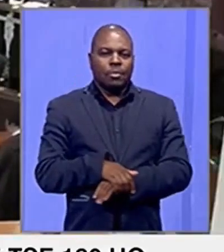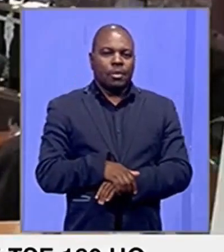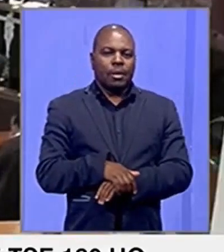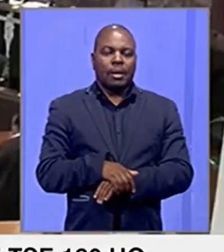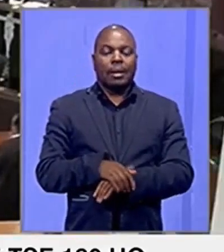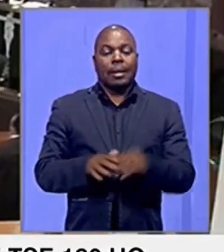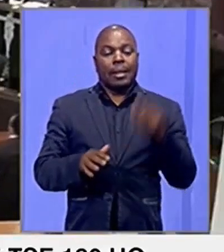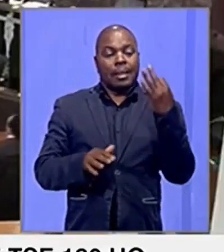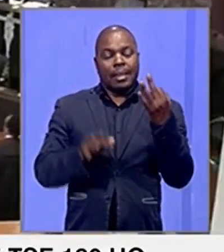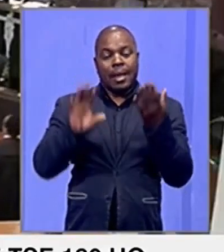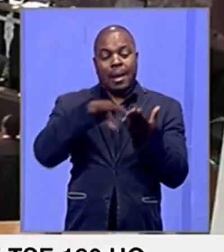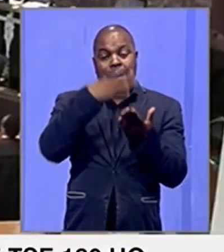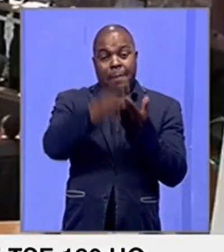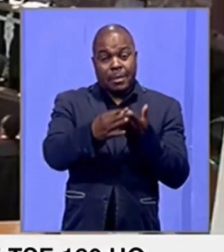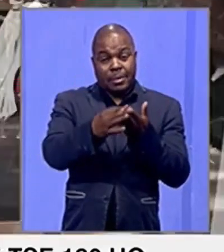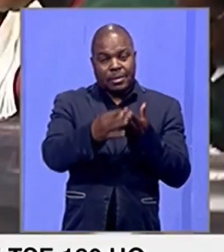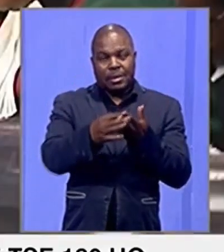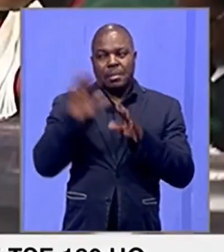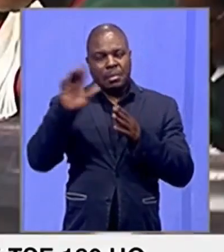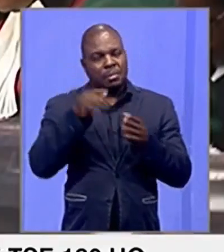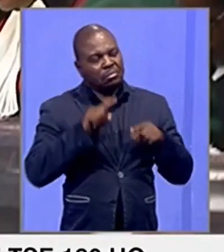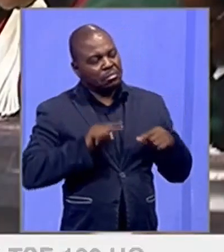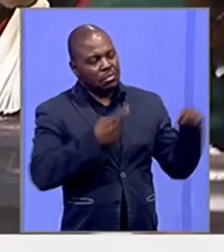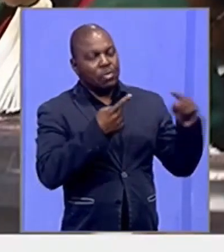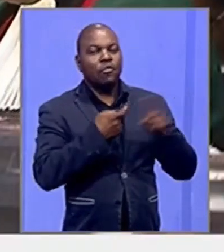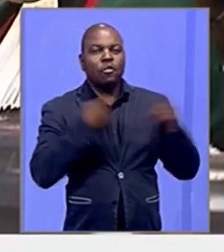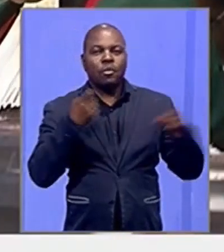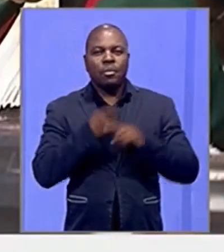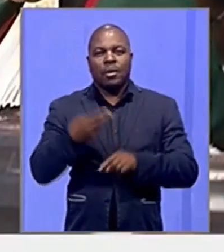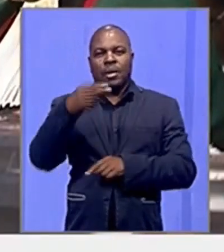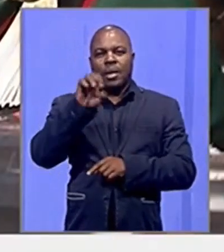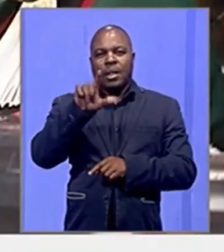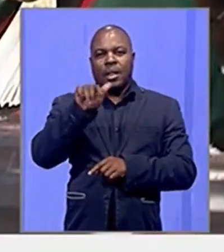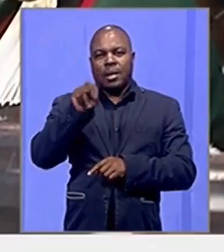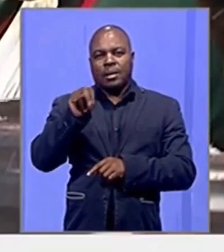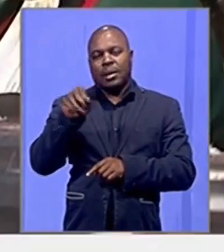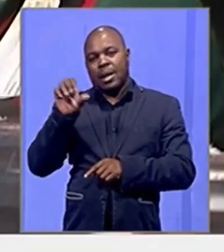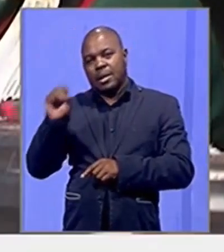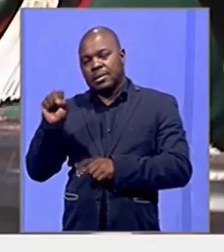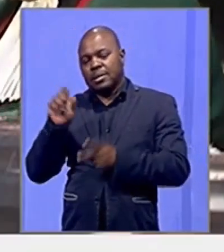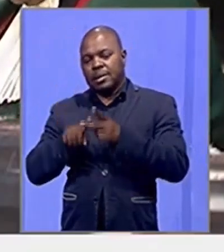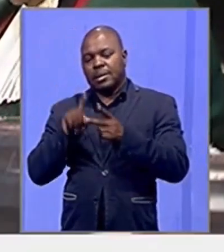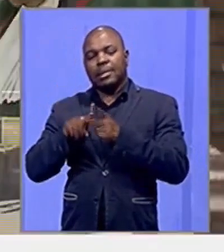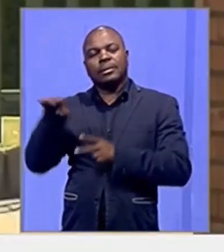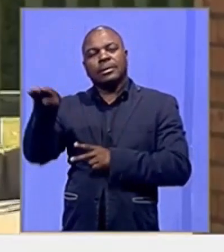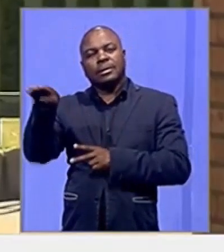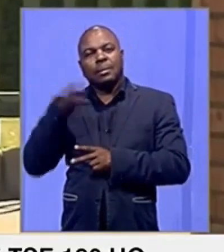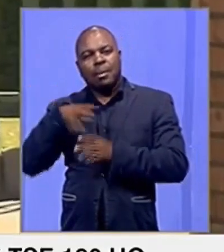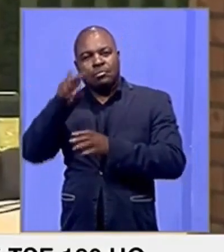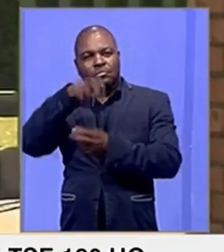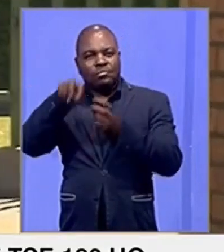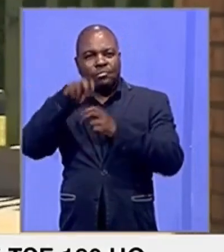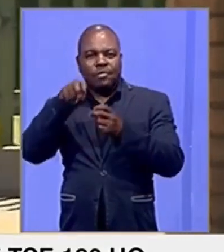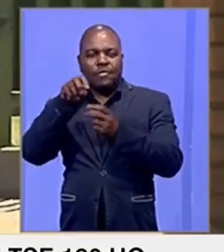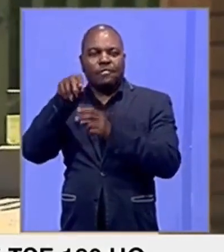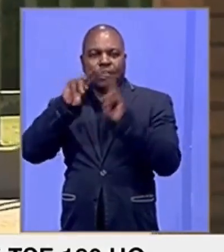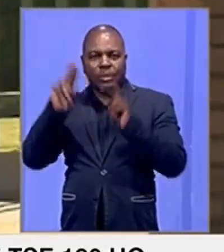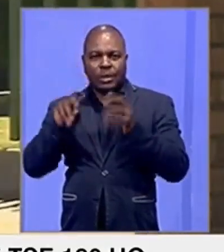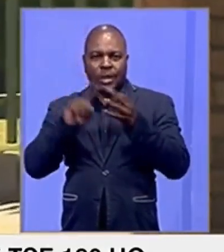Tse tharo tse ileng tsa etswa kgahlano le yena ke Helen Suzman Foundation, Zimbabwean Immigration Federation le ZEP Holders